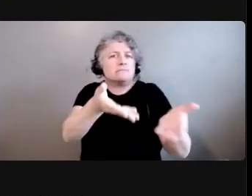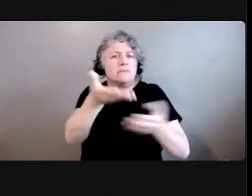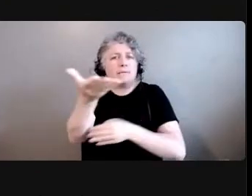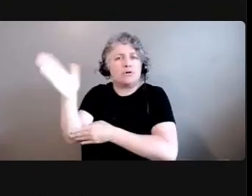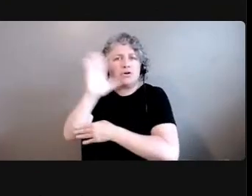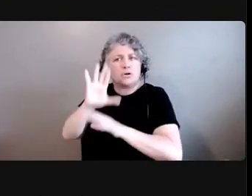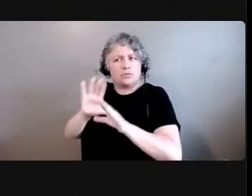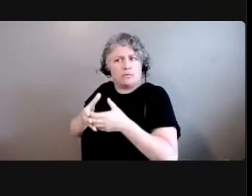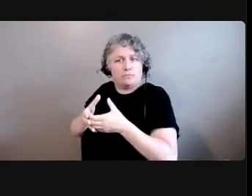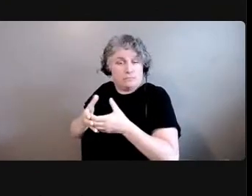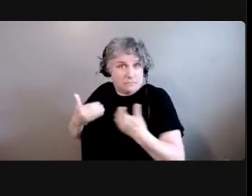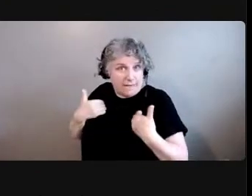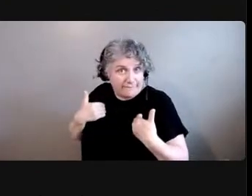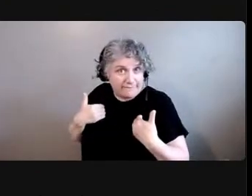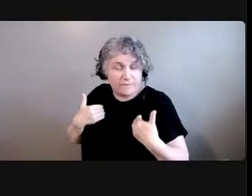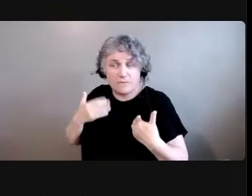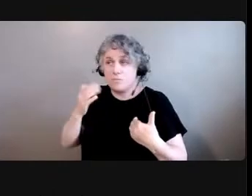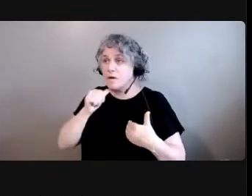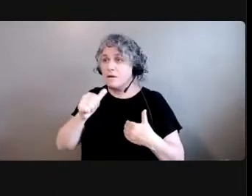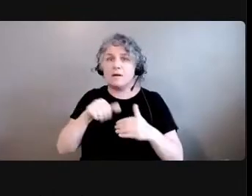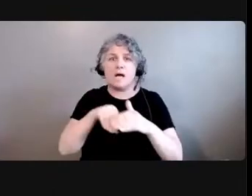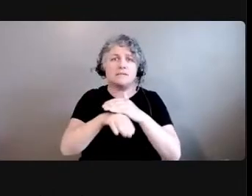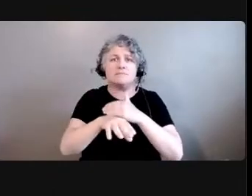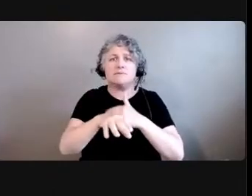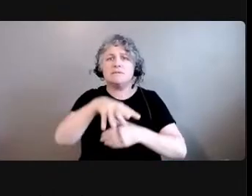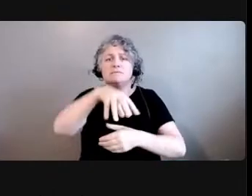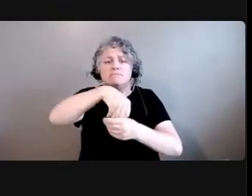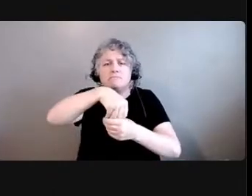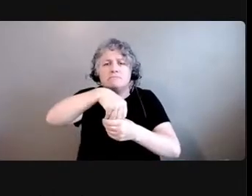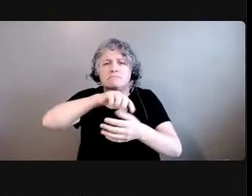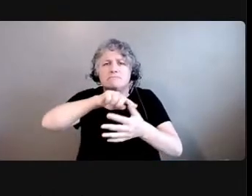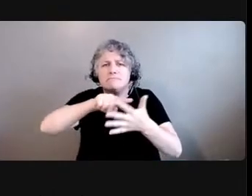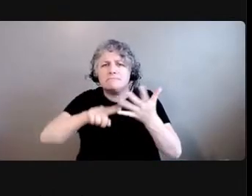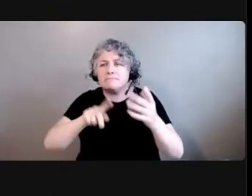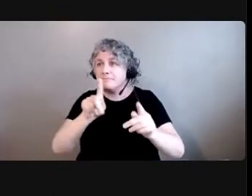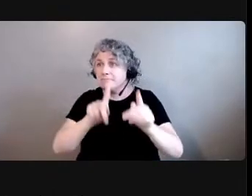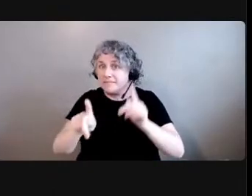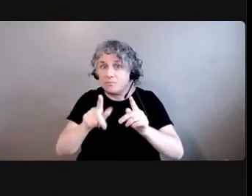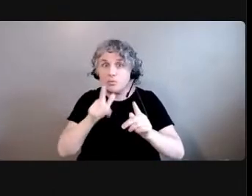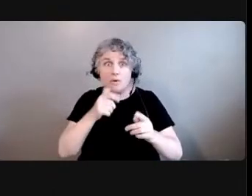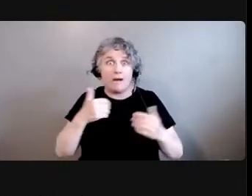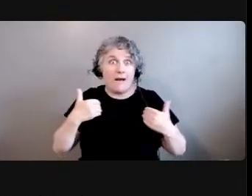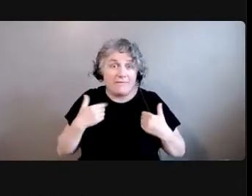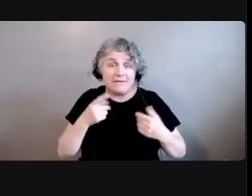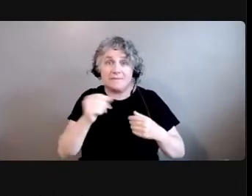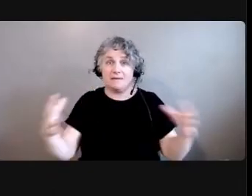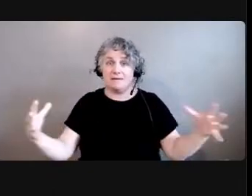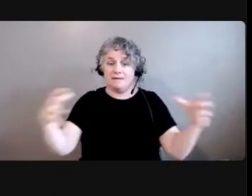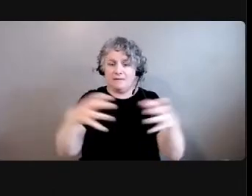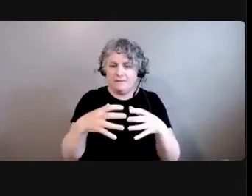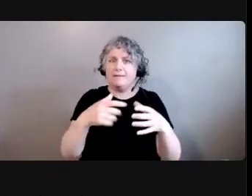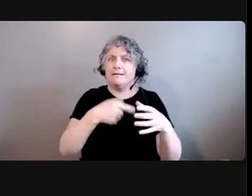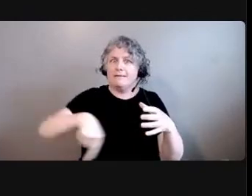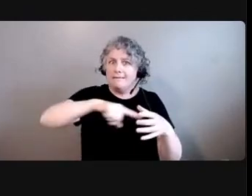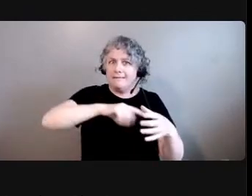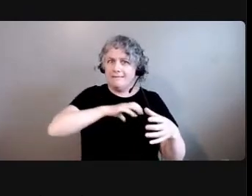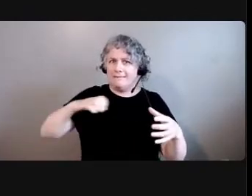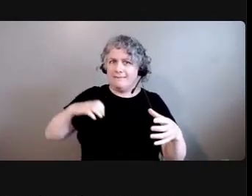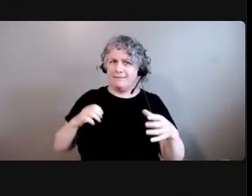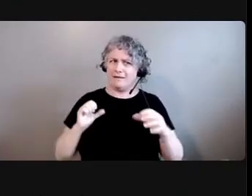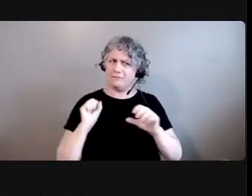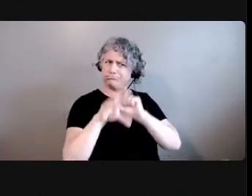an accessibility in group comprised of community members with disabilities who can advise on accessibility solutions that